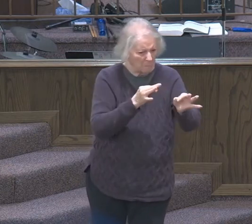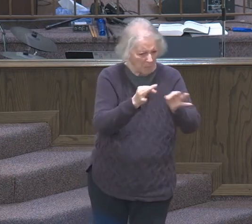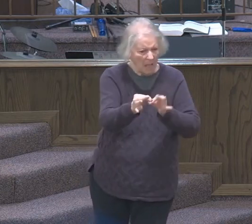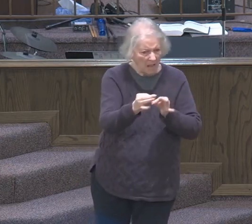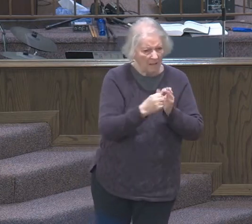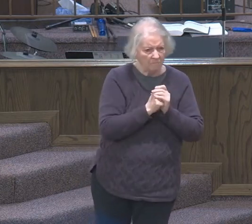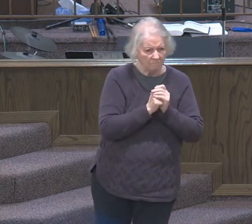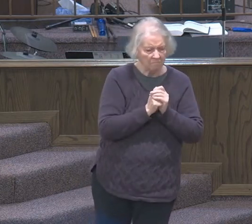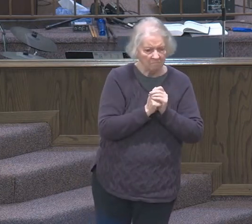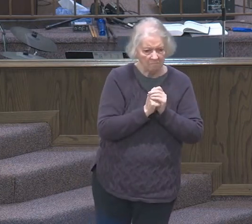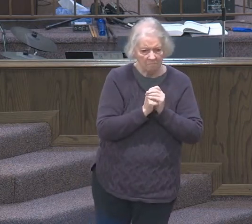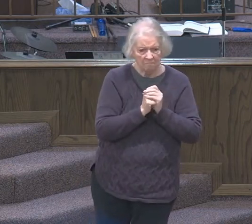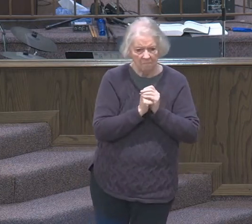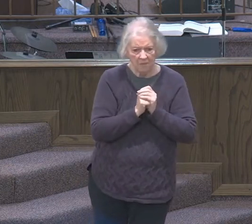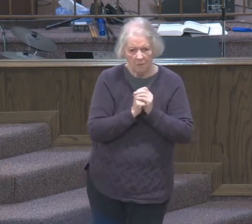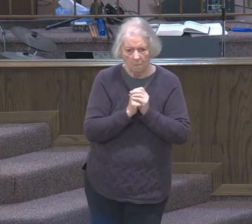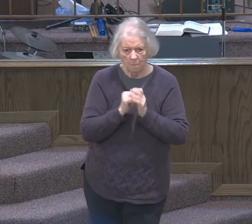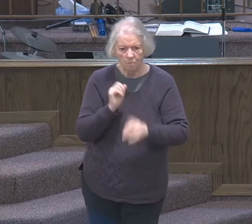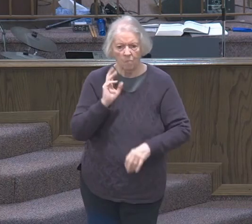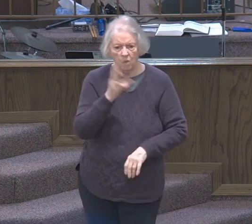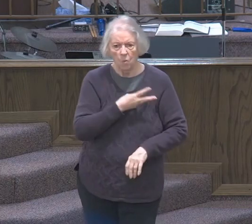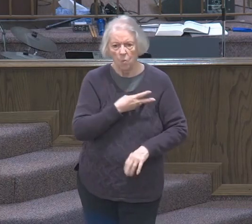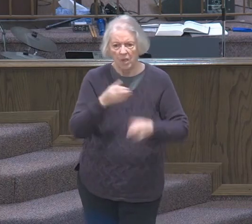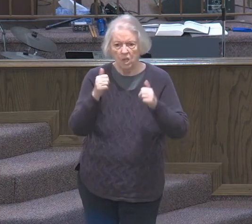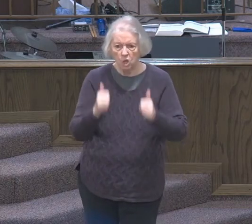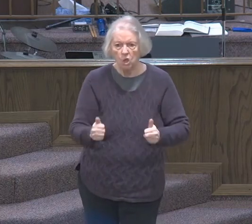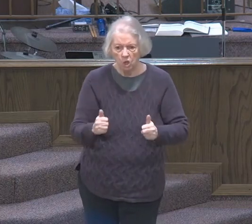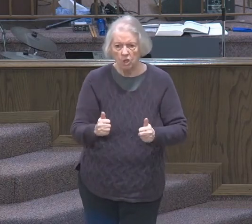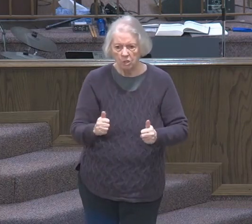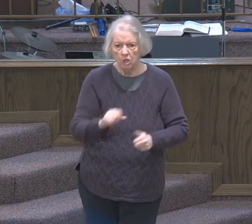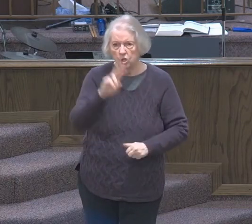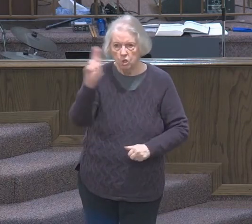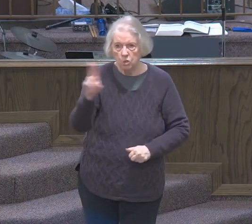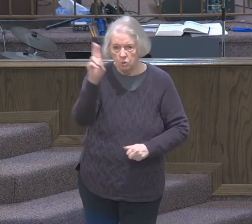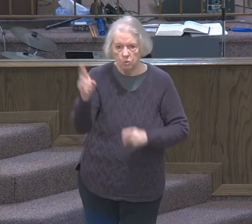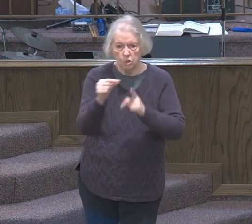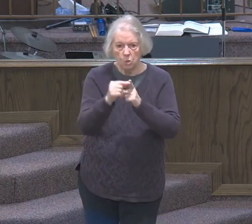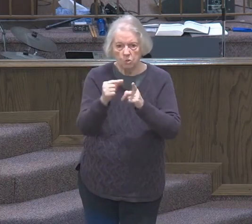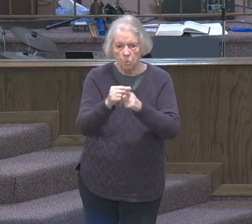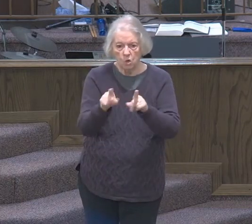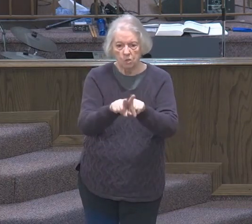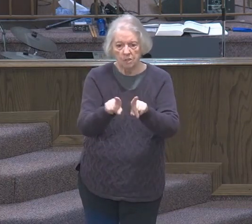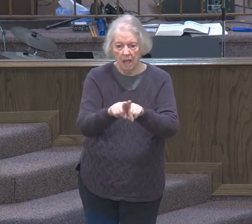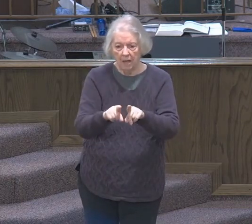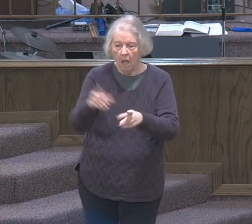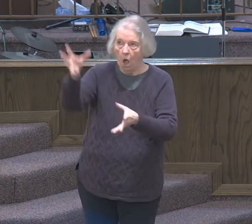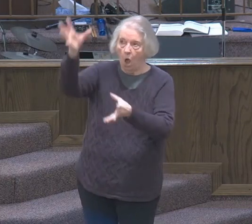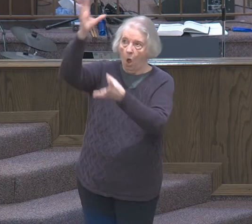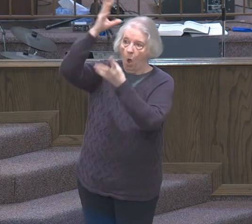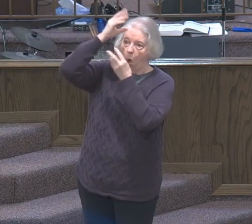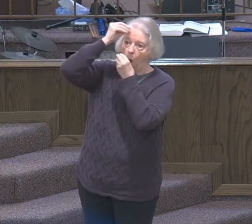them we can absolutely worship. Things like obedience. Oh, there you go